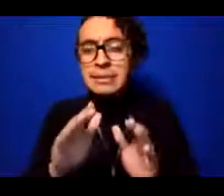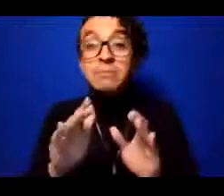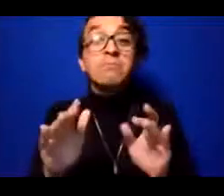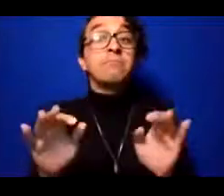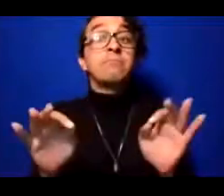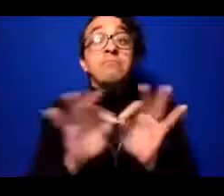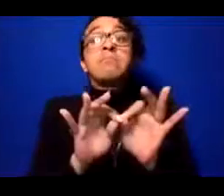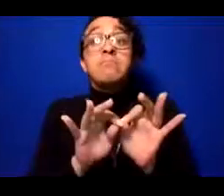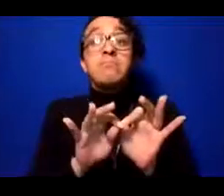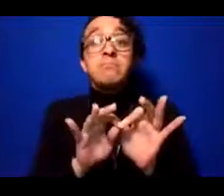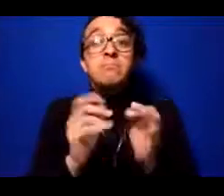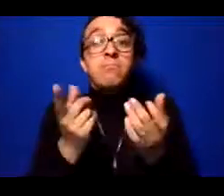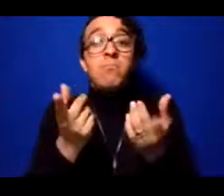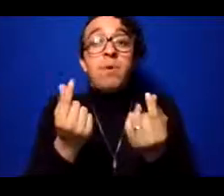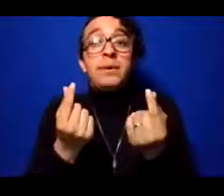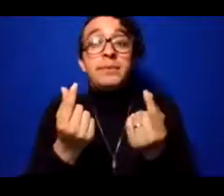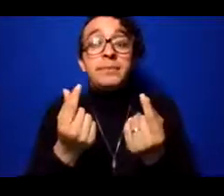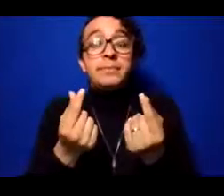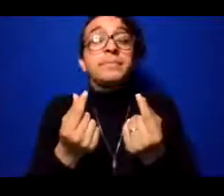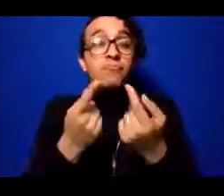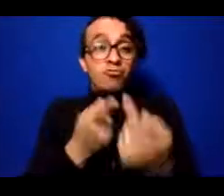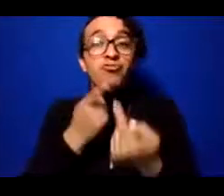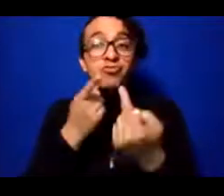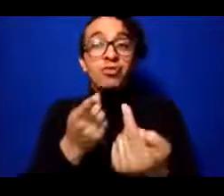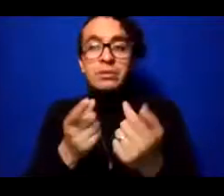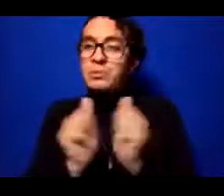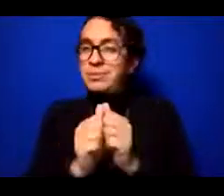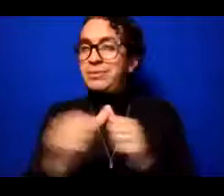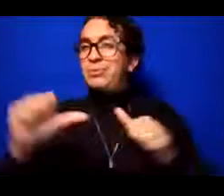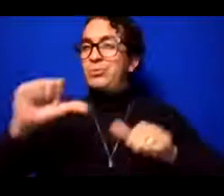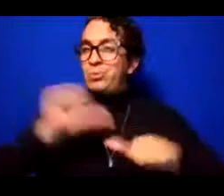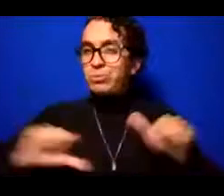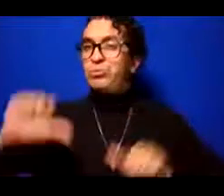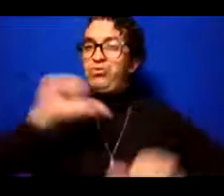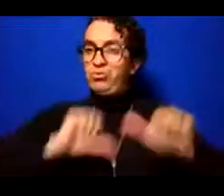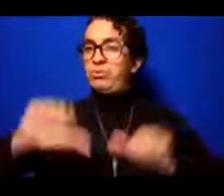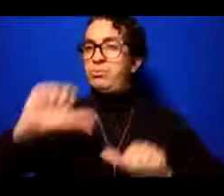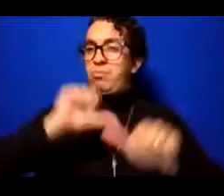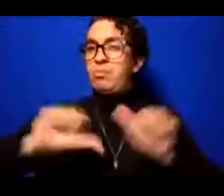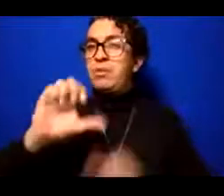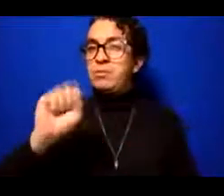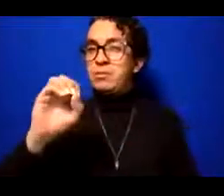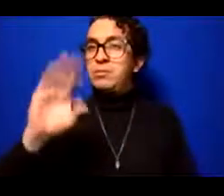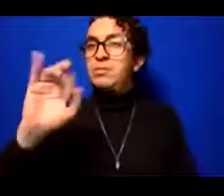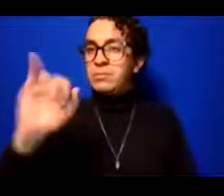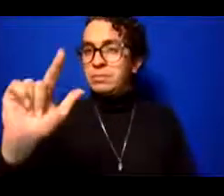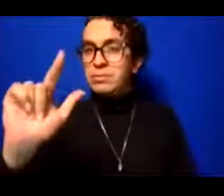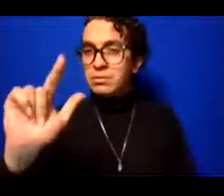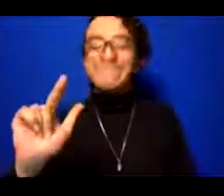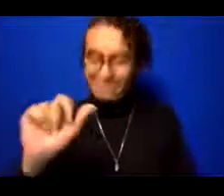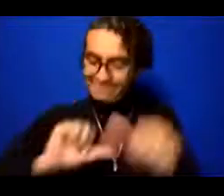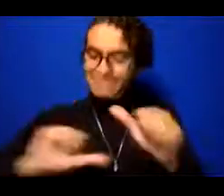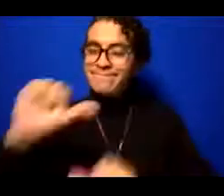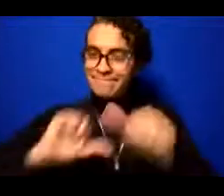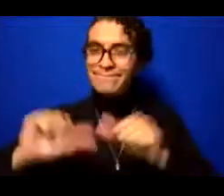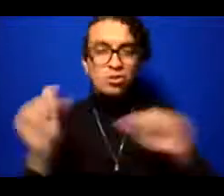biggest areas that our kids struggle with today is just some of these big social issues that they're all experiencing. I